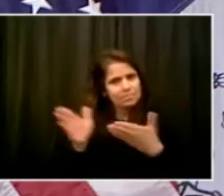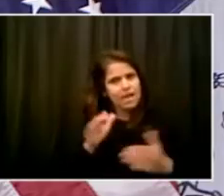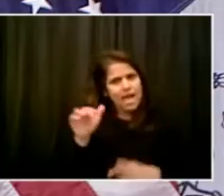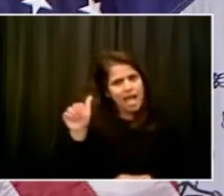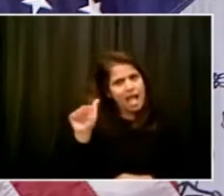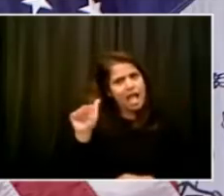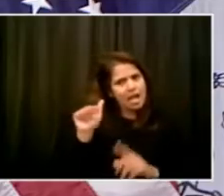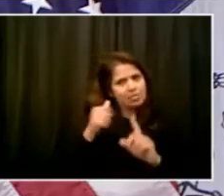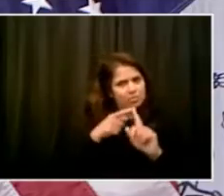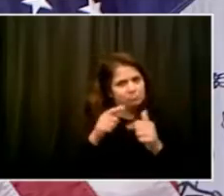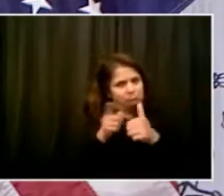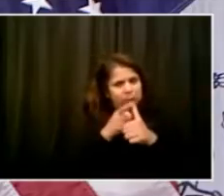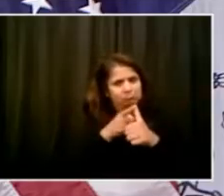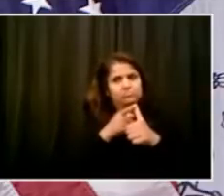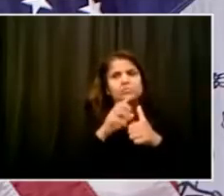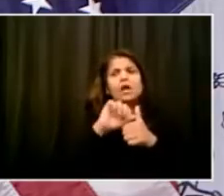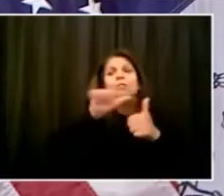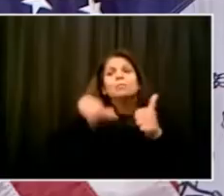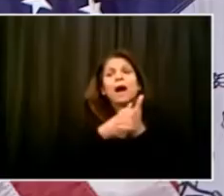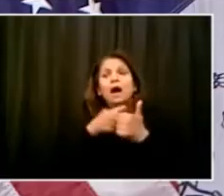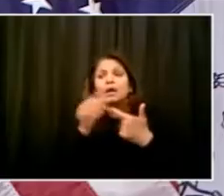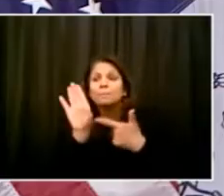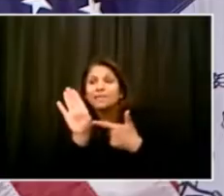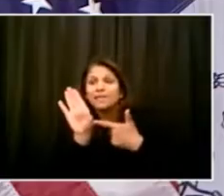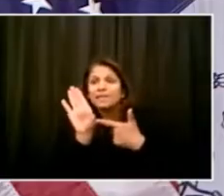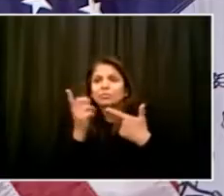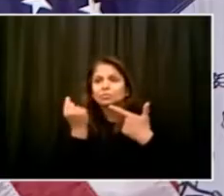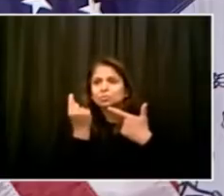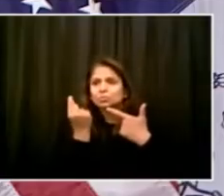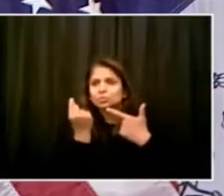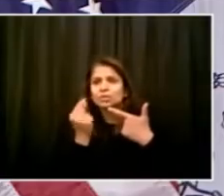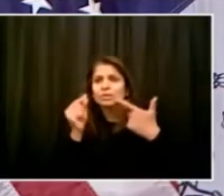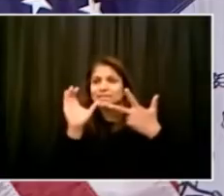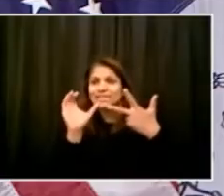good as in-person learning. I mean, ask any educator.